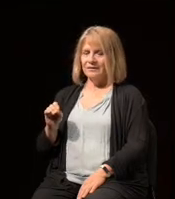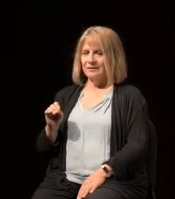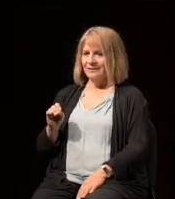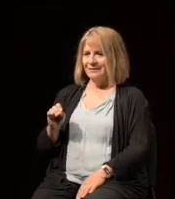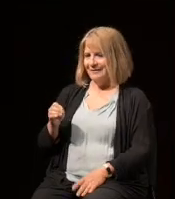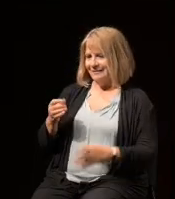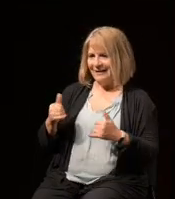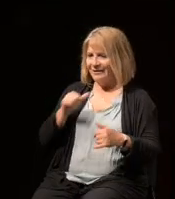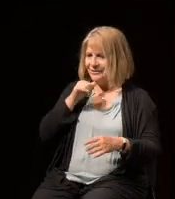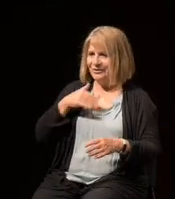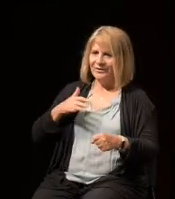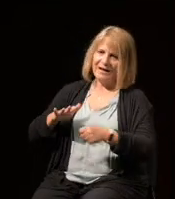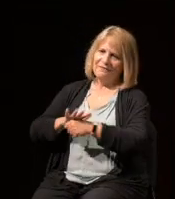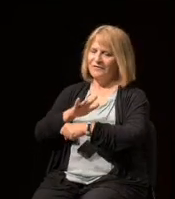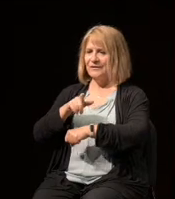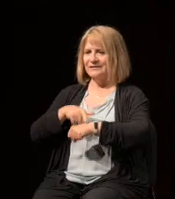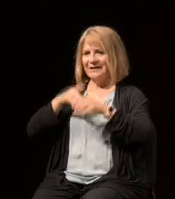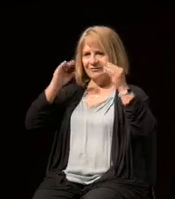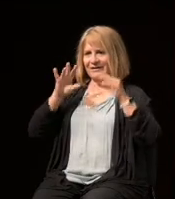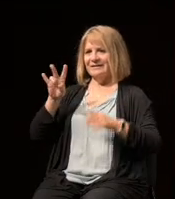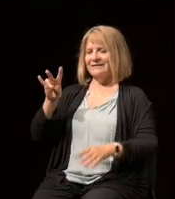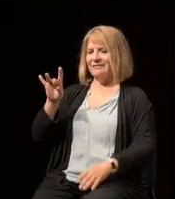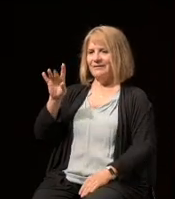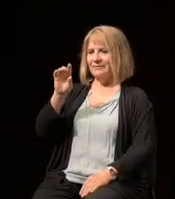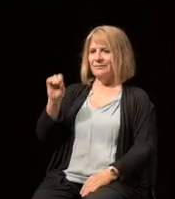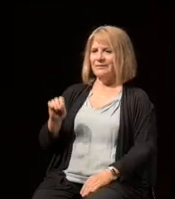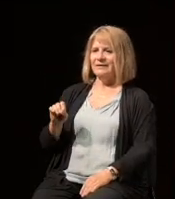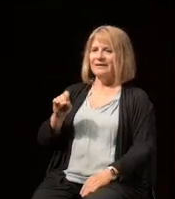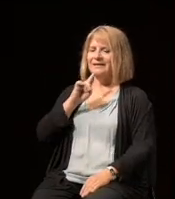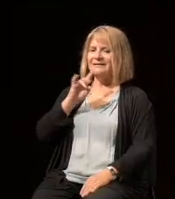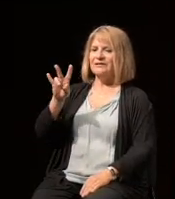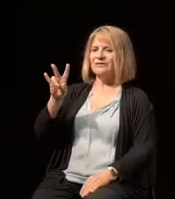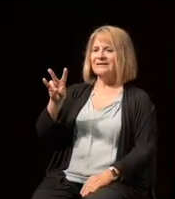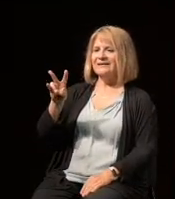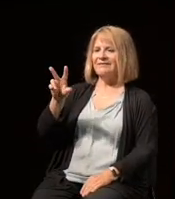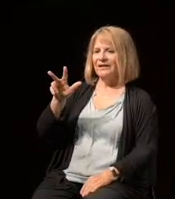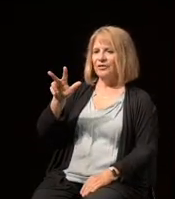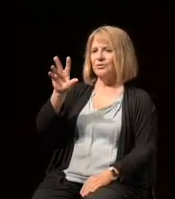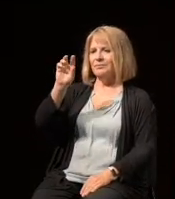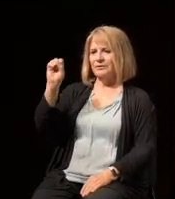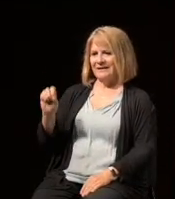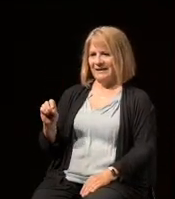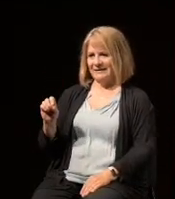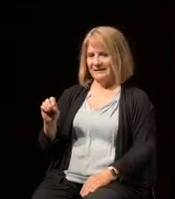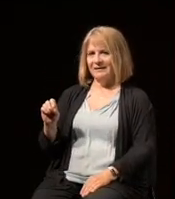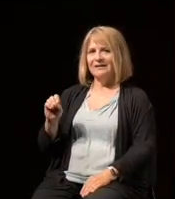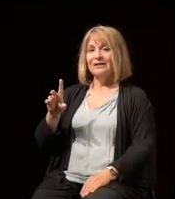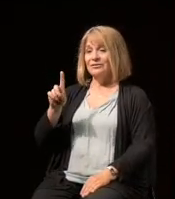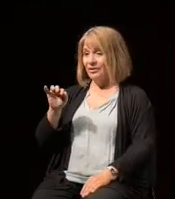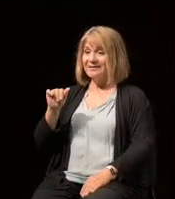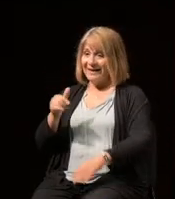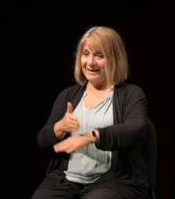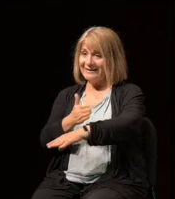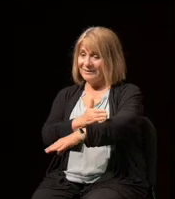at 78%. You have a full-time faculty at 73% white. So the data has improved, and that's actually pretty phenomenal